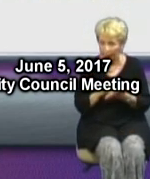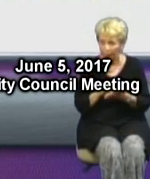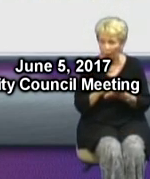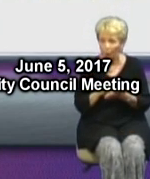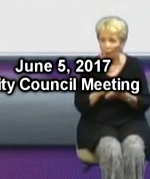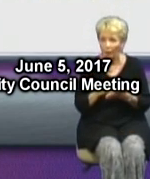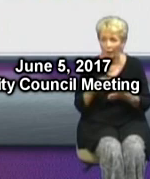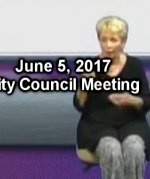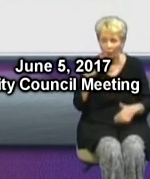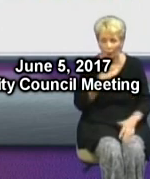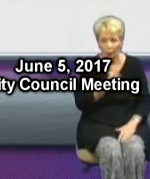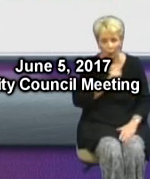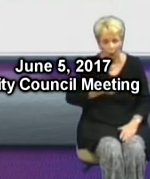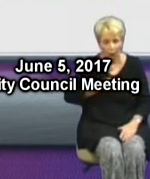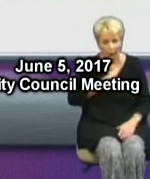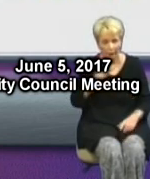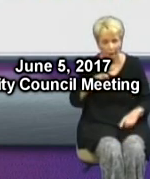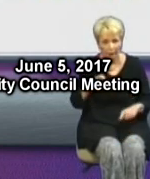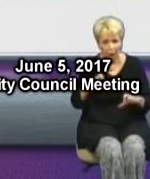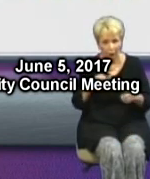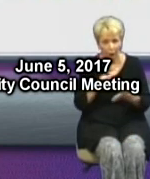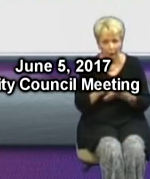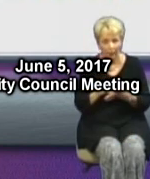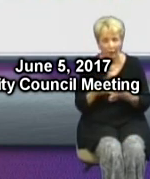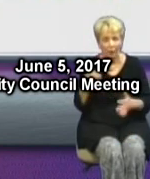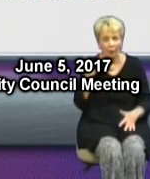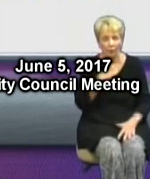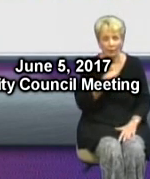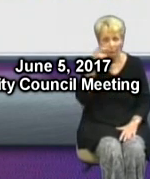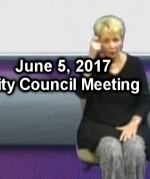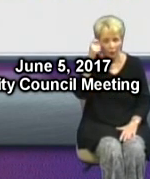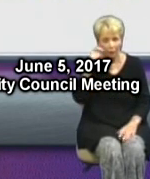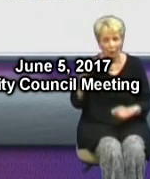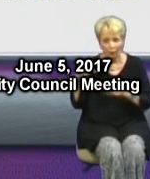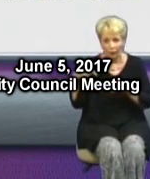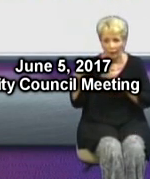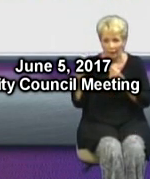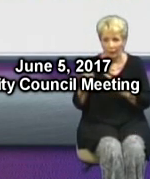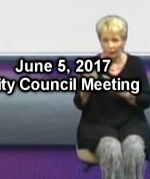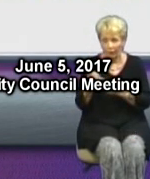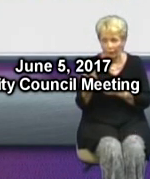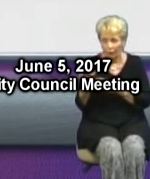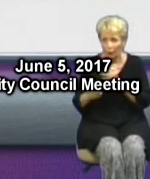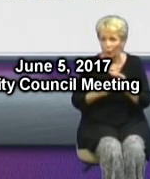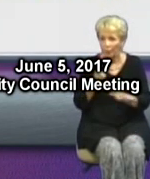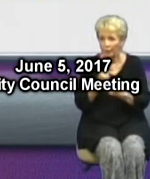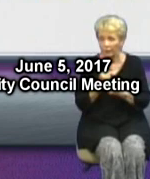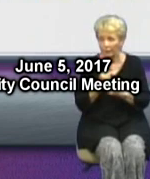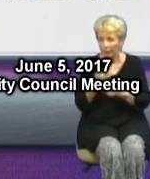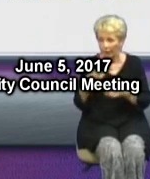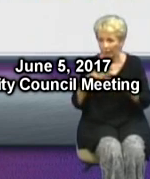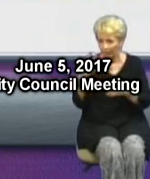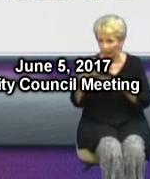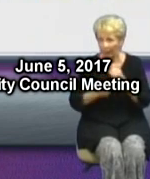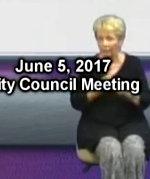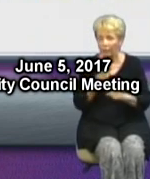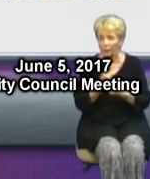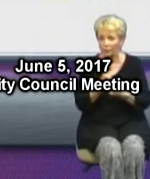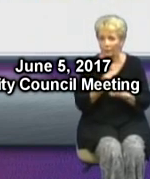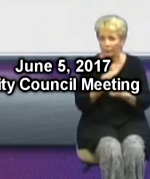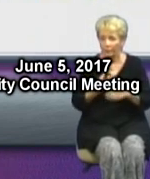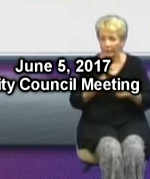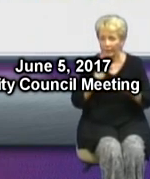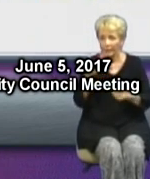We regret that we need to do this. We have just, over the last handful of years, about 5 years, spent close